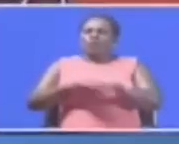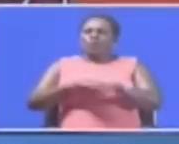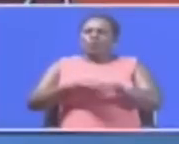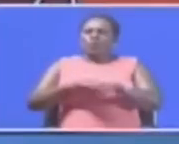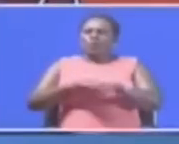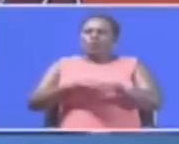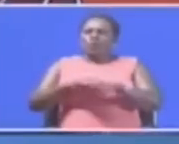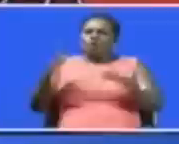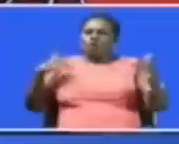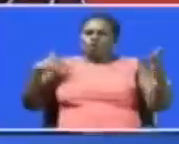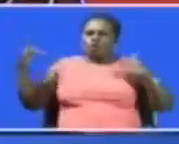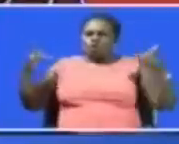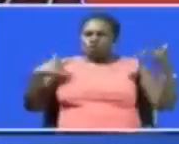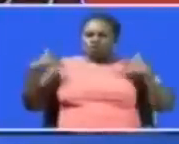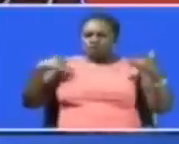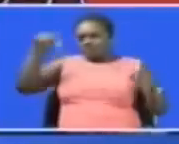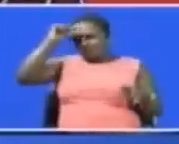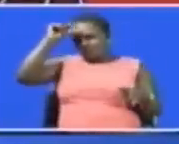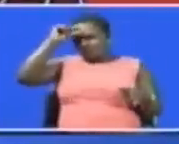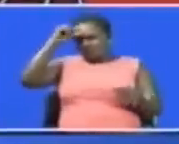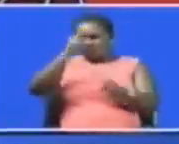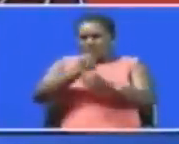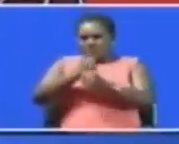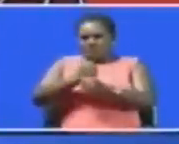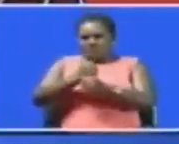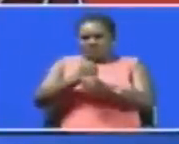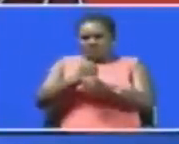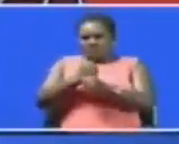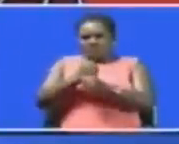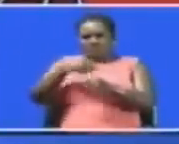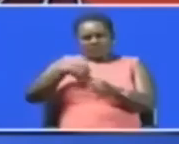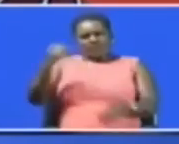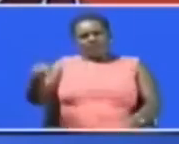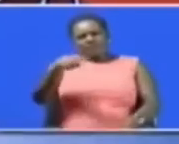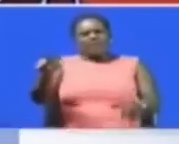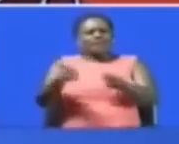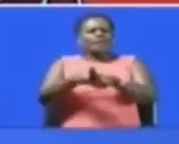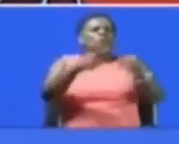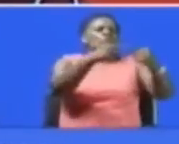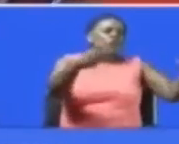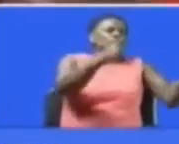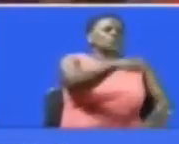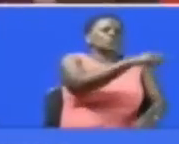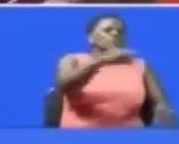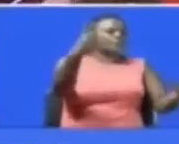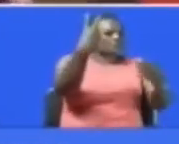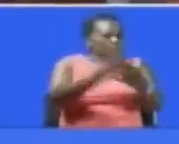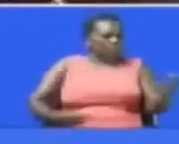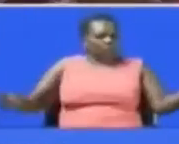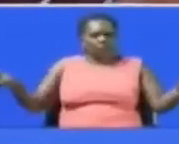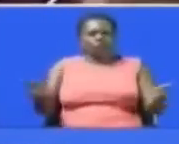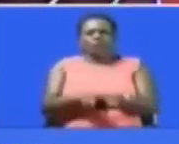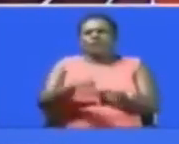in terms of raising concerns about government and government performance. I am not. We are as guilty as the opposition is. Okay.